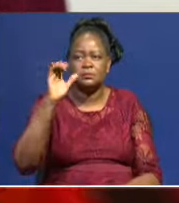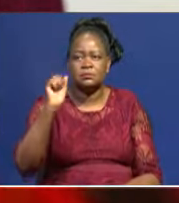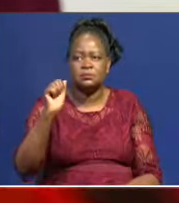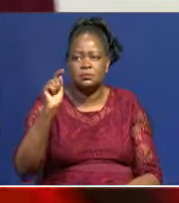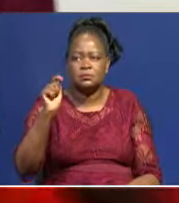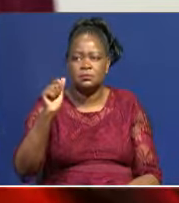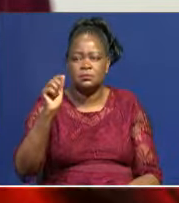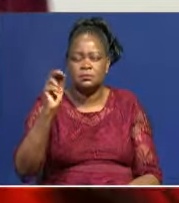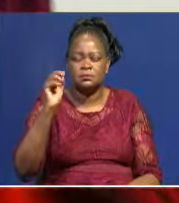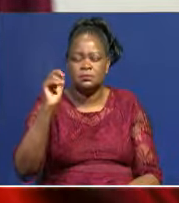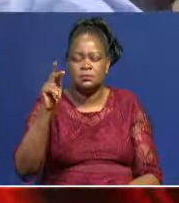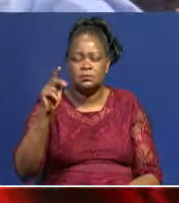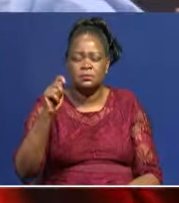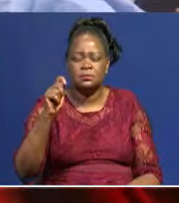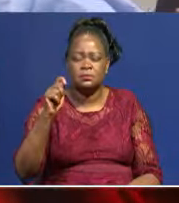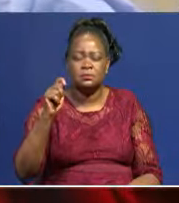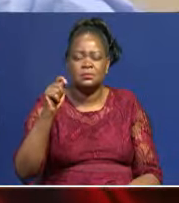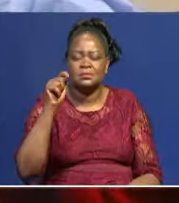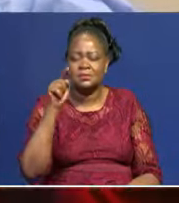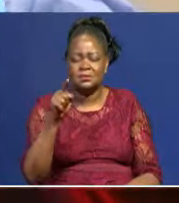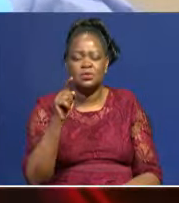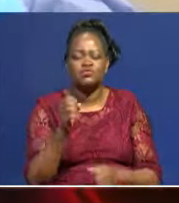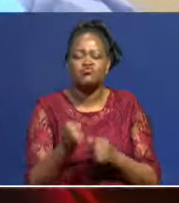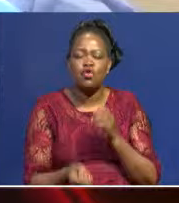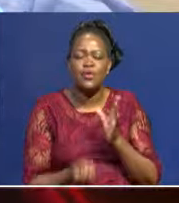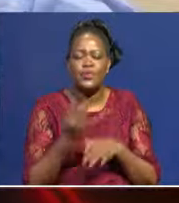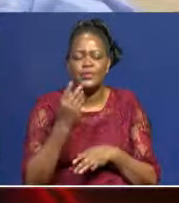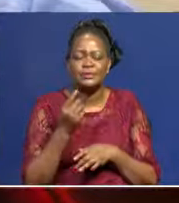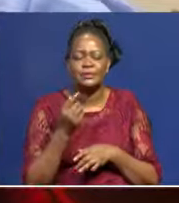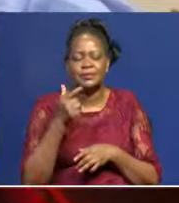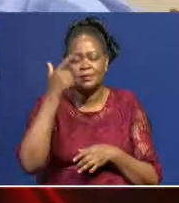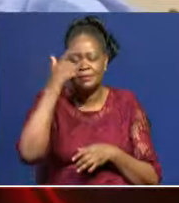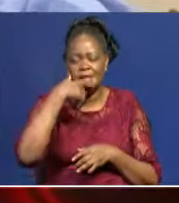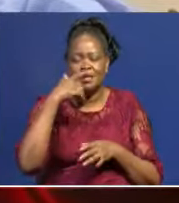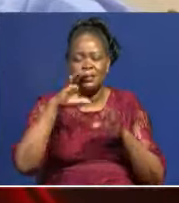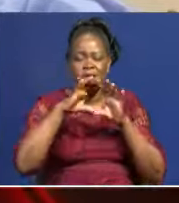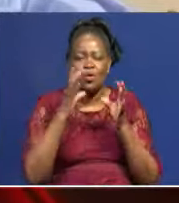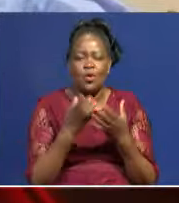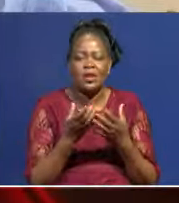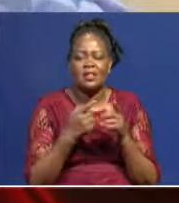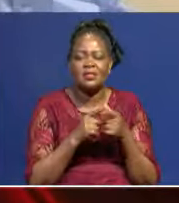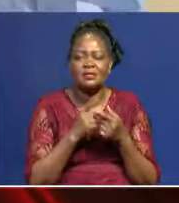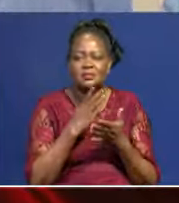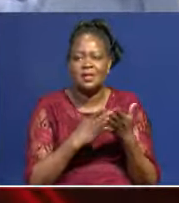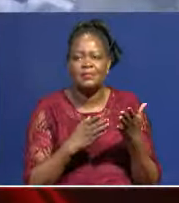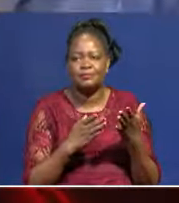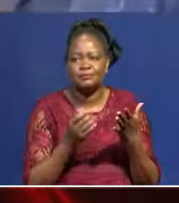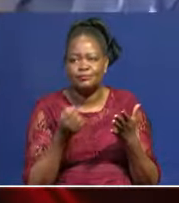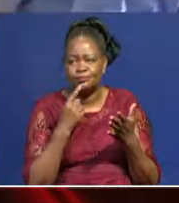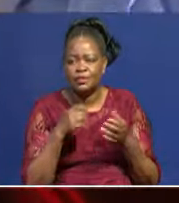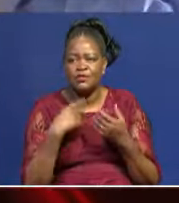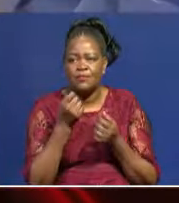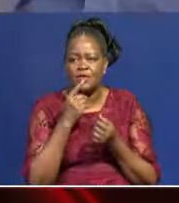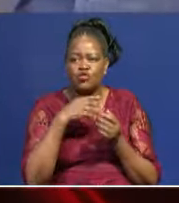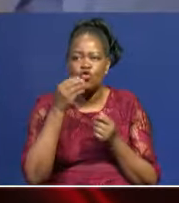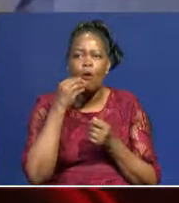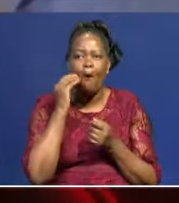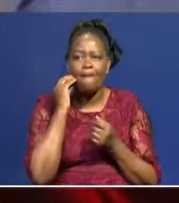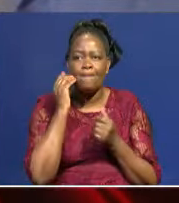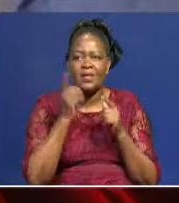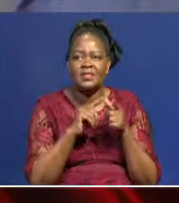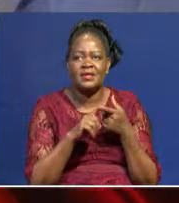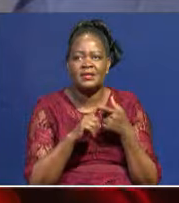avoidable blindness katika duniani. Kuna wale watatibiwa, tu wanapatiwa madawa na kwenda nyumbani.